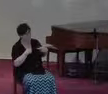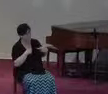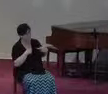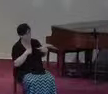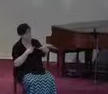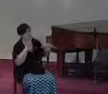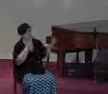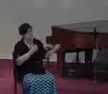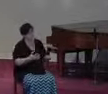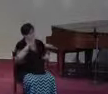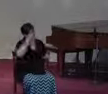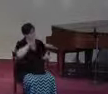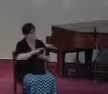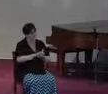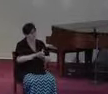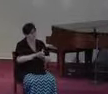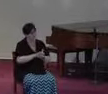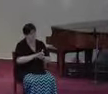Many believe that